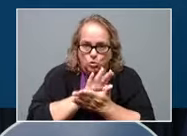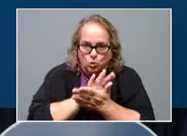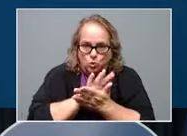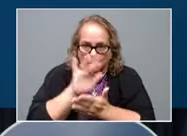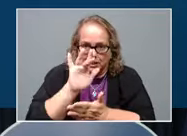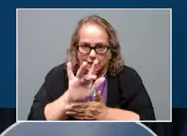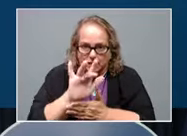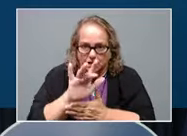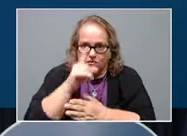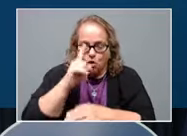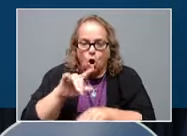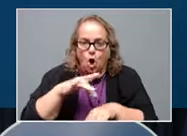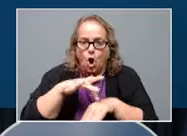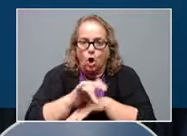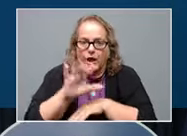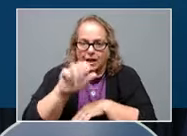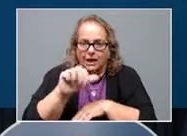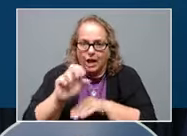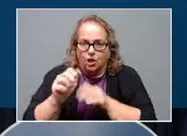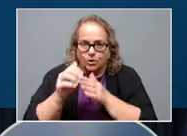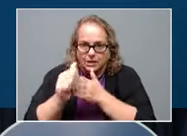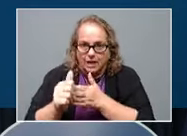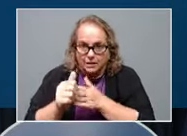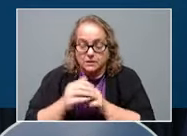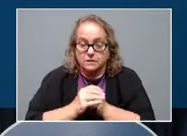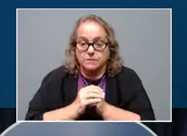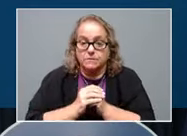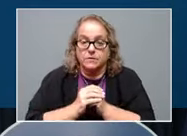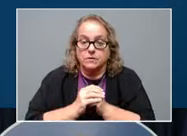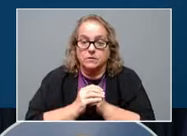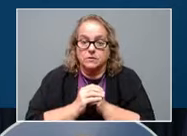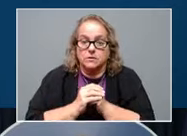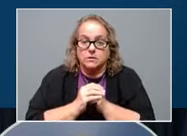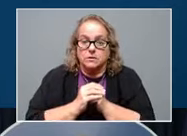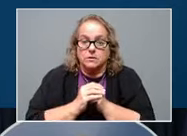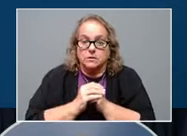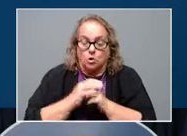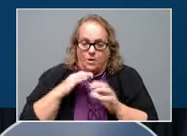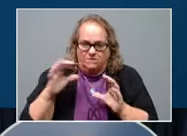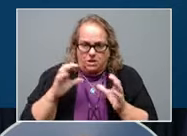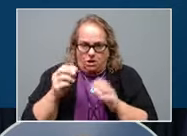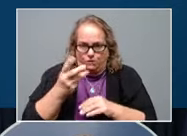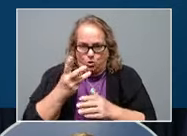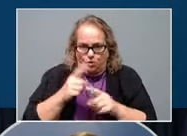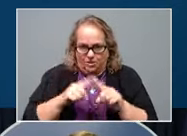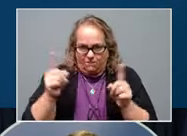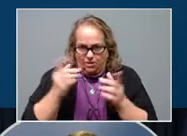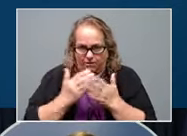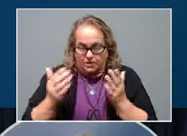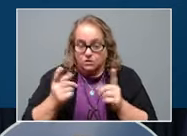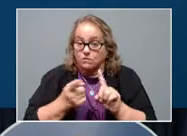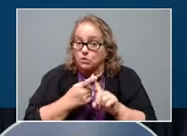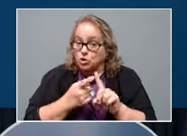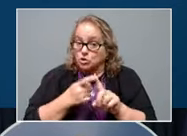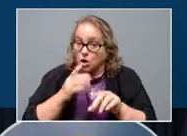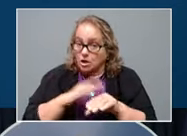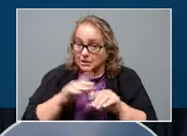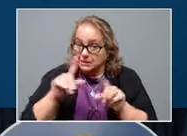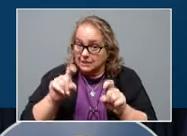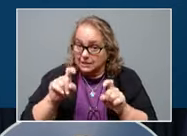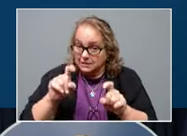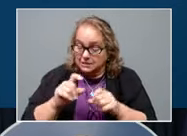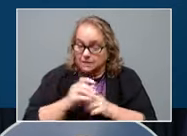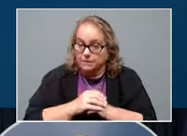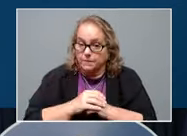early care guidance. So we've done a couple of different things. First, on the testing side, again,